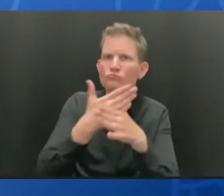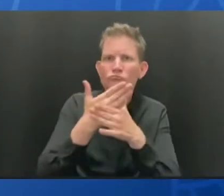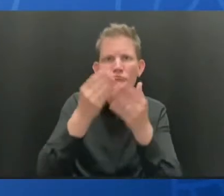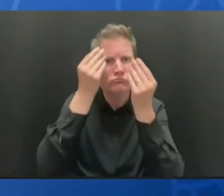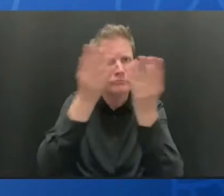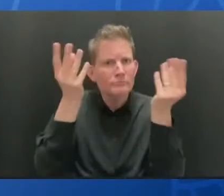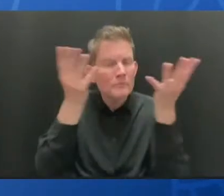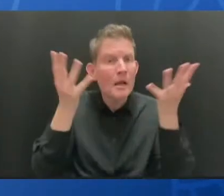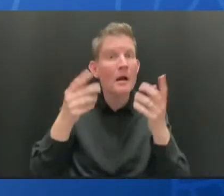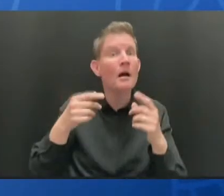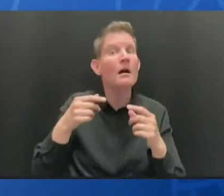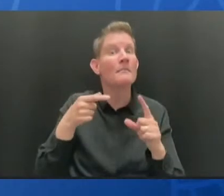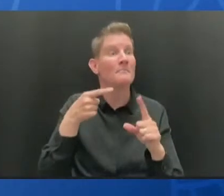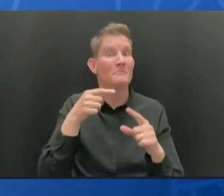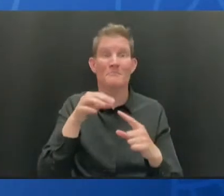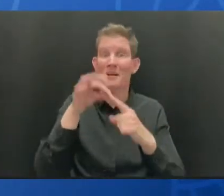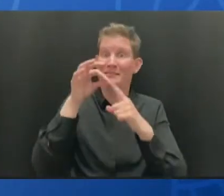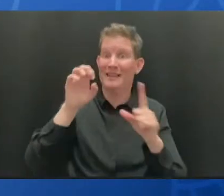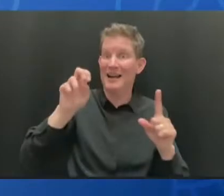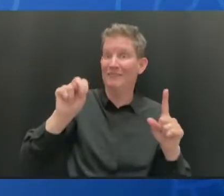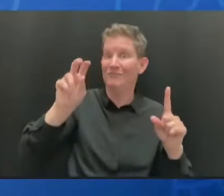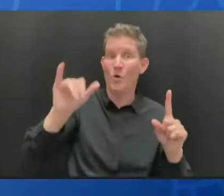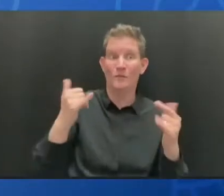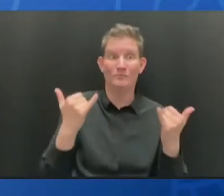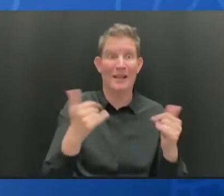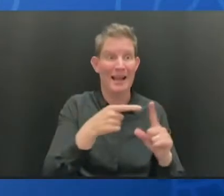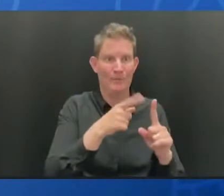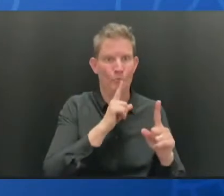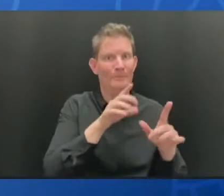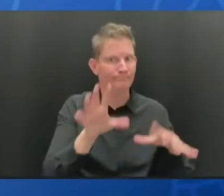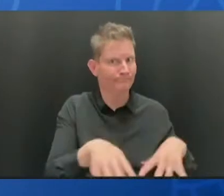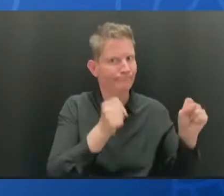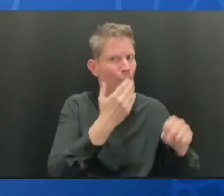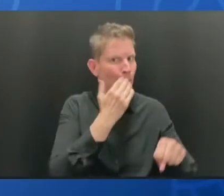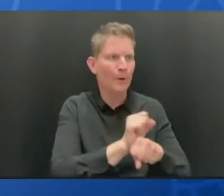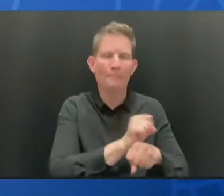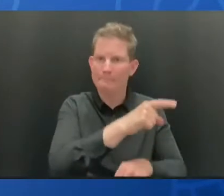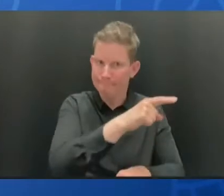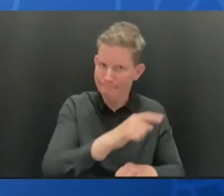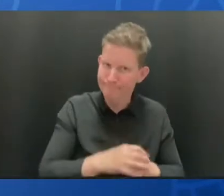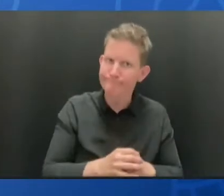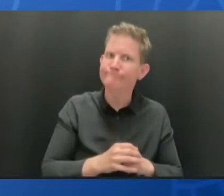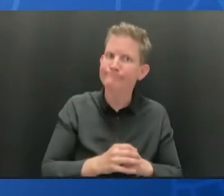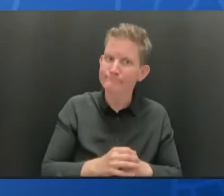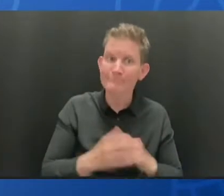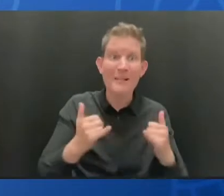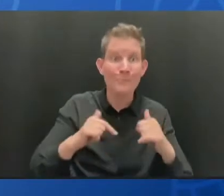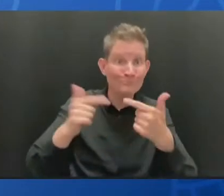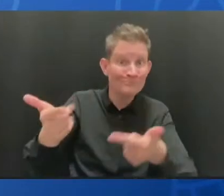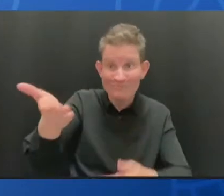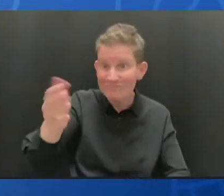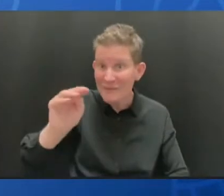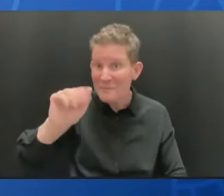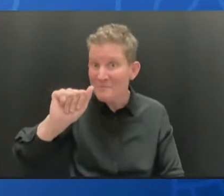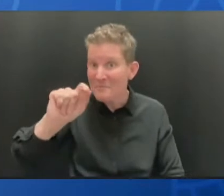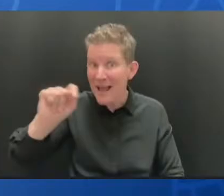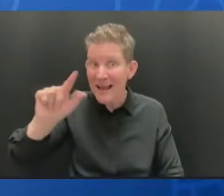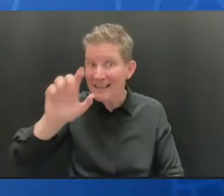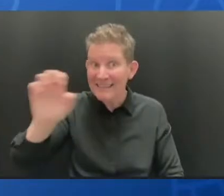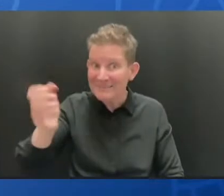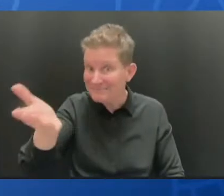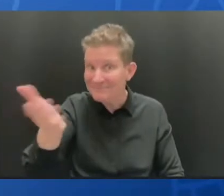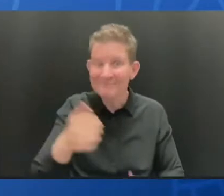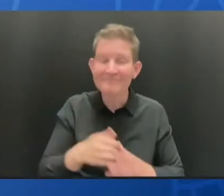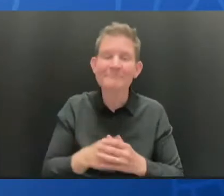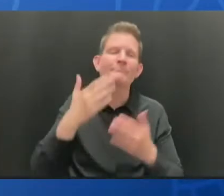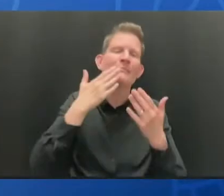very good hands. Let's start, surprisingly, with Matt Lee. Thank you, Tammy. I want to ask about Gaza, but do